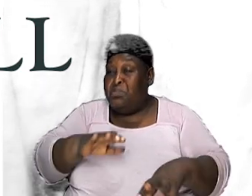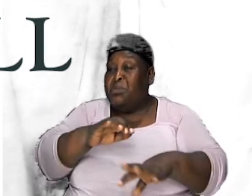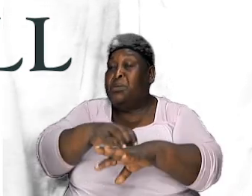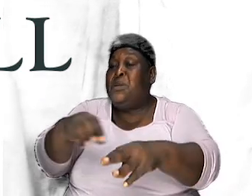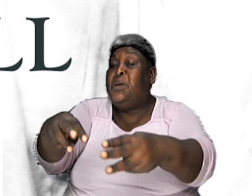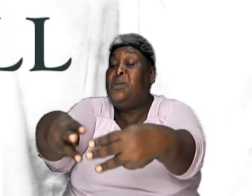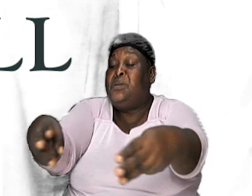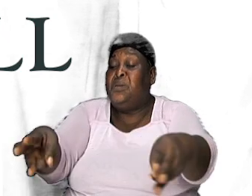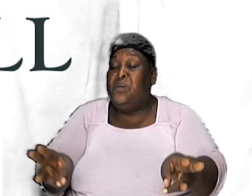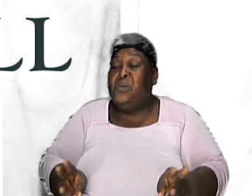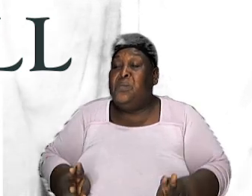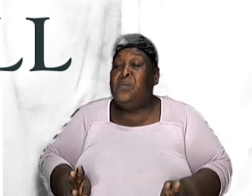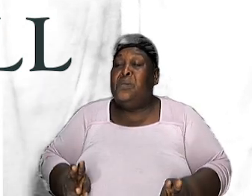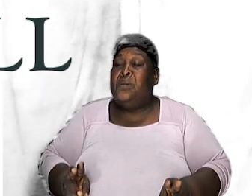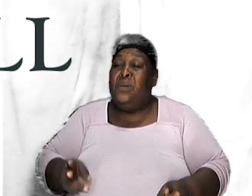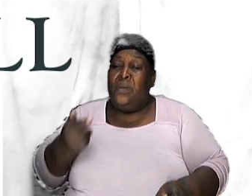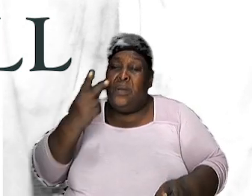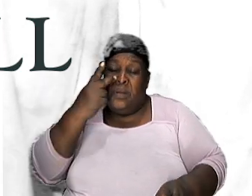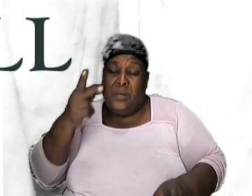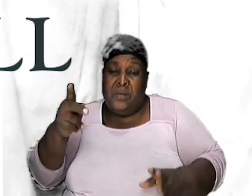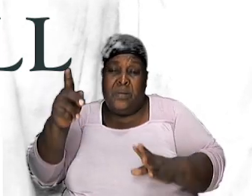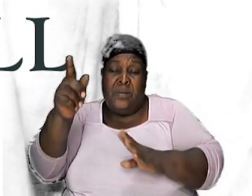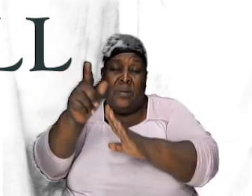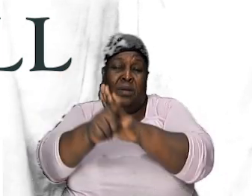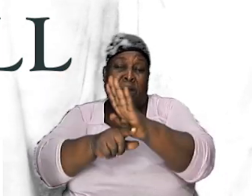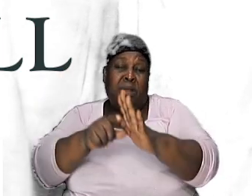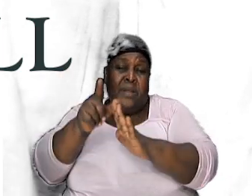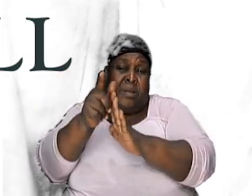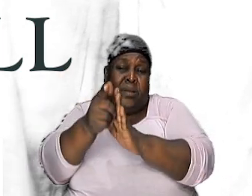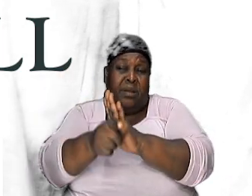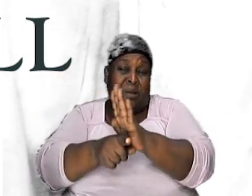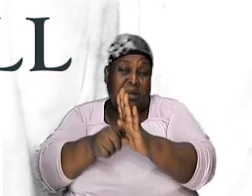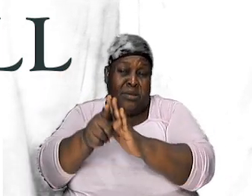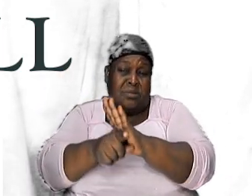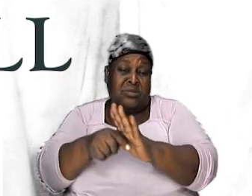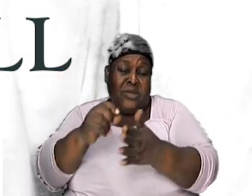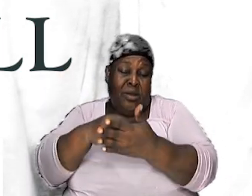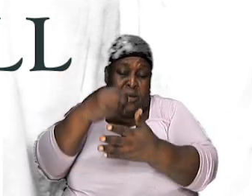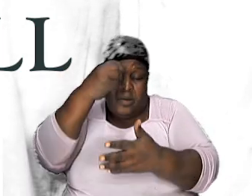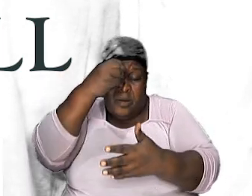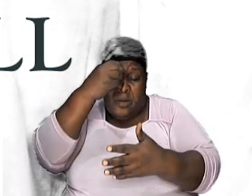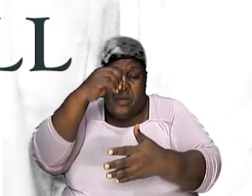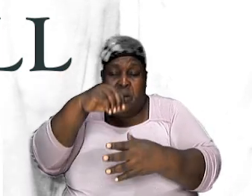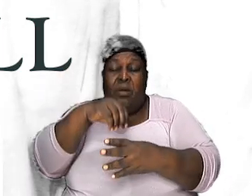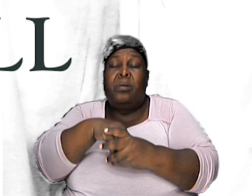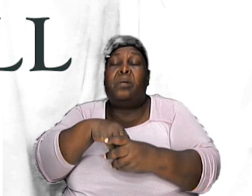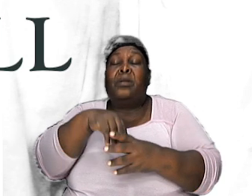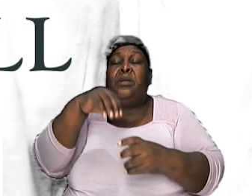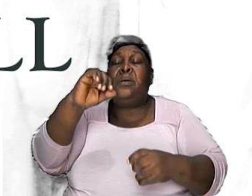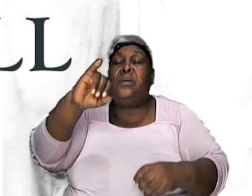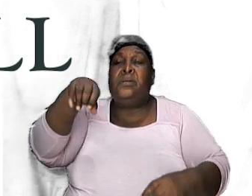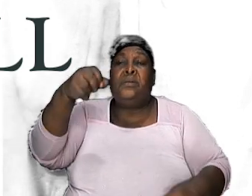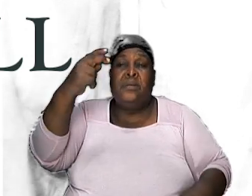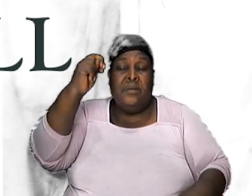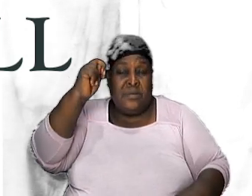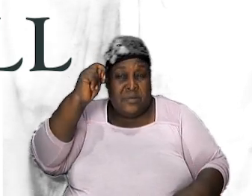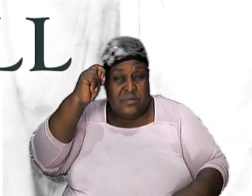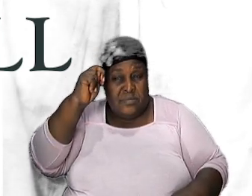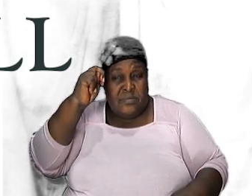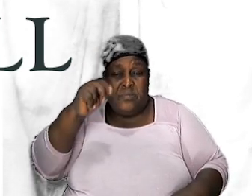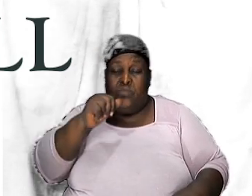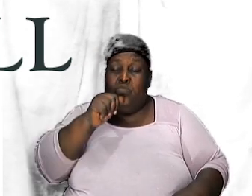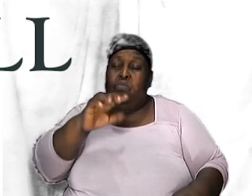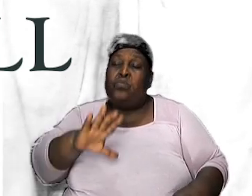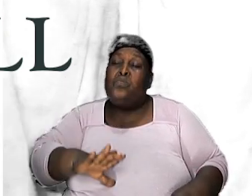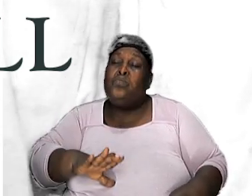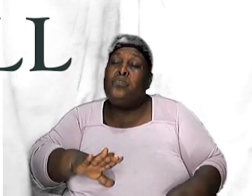we're going to look at how the lessons that we can learn in St. John chapter 4. We looked at a woman in St. John